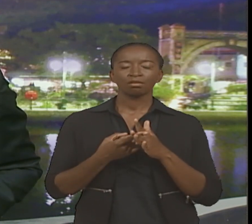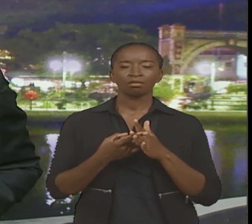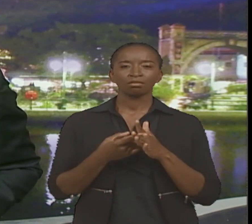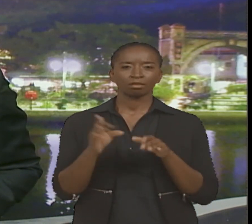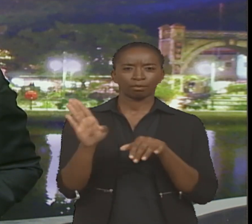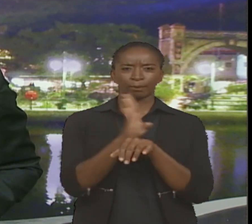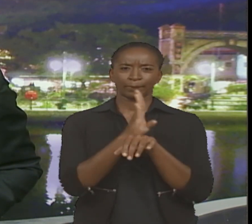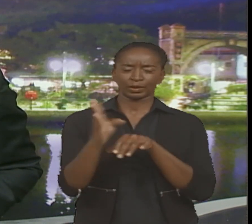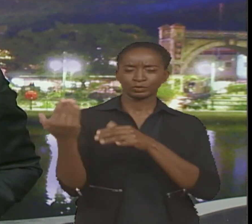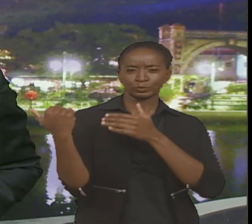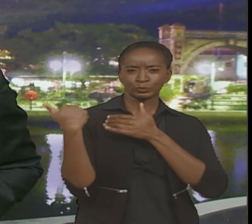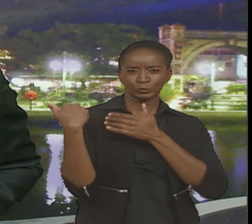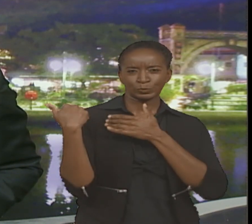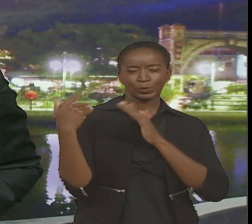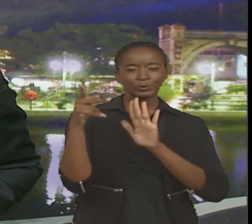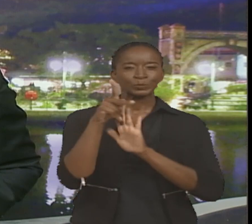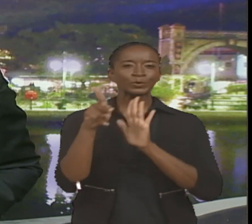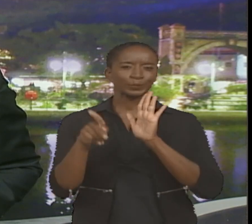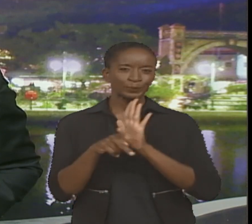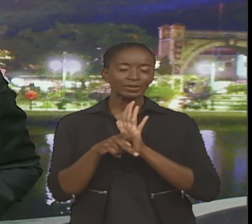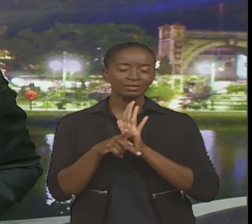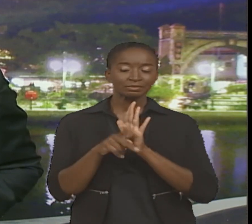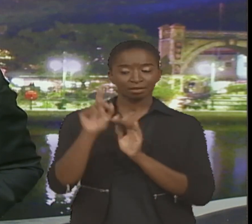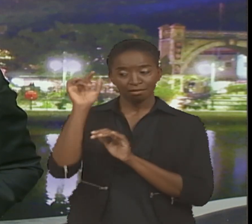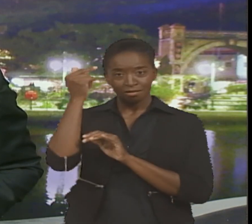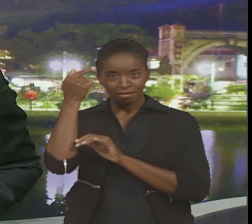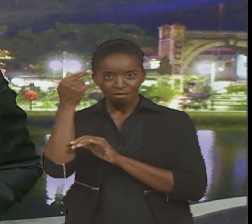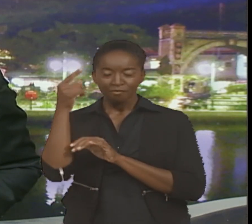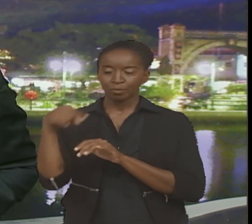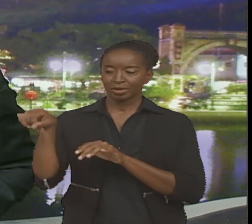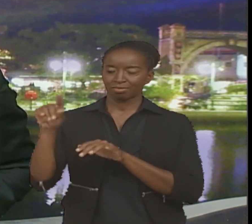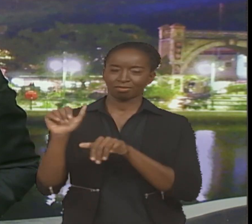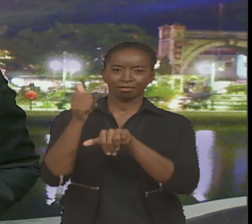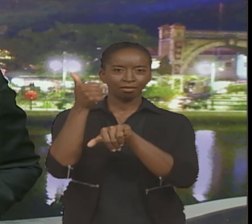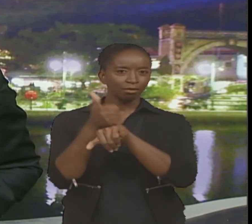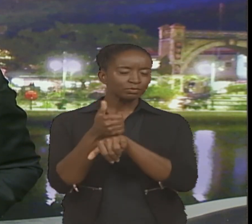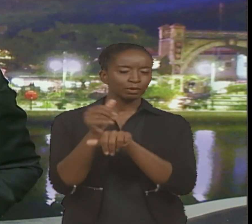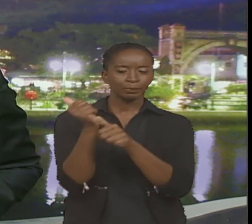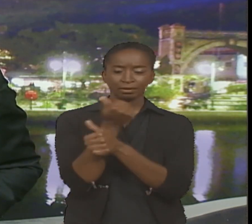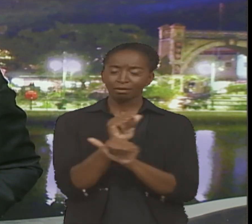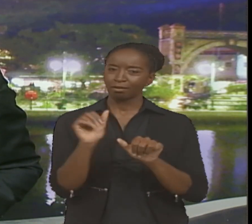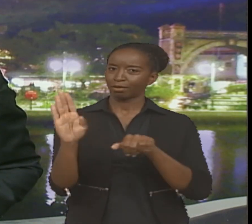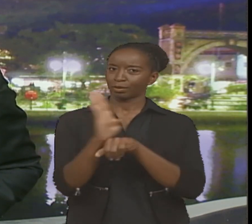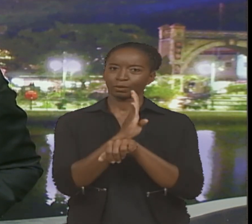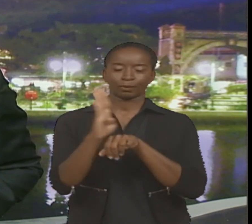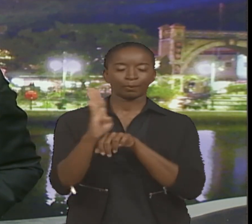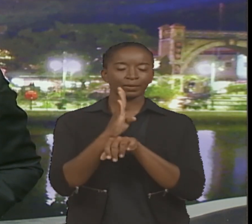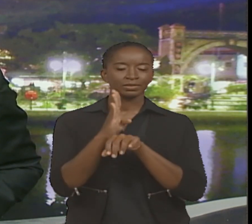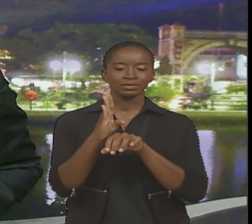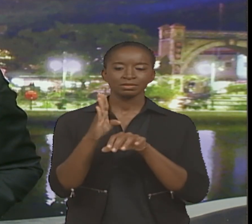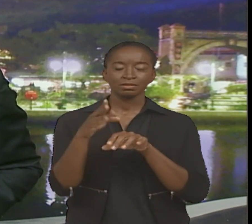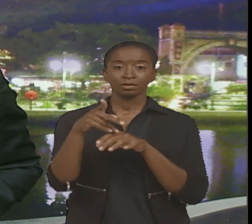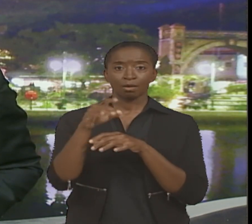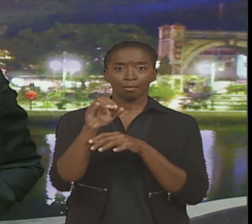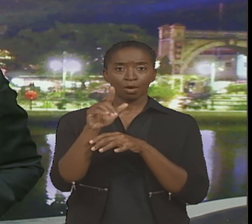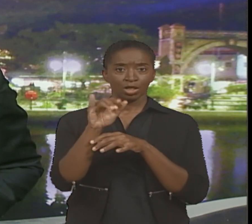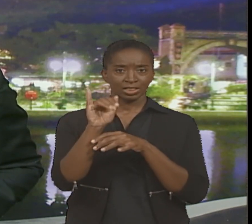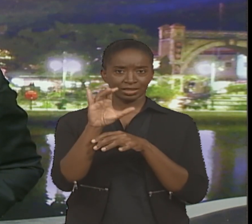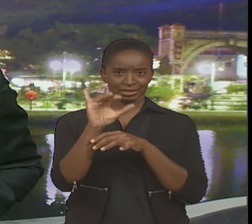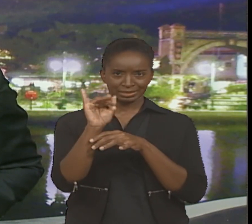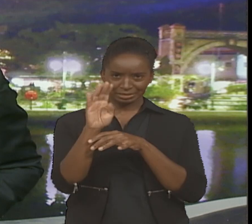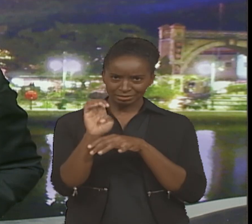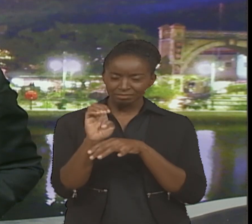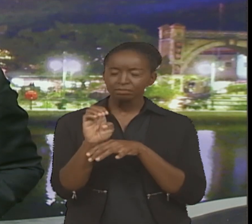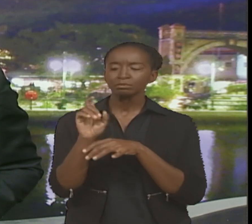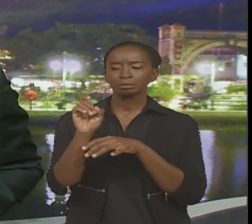will hold government accountable for fiscal policies it implements. Sanctions will also be introduced against public entities which rack